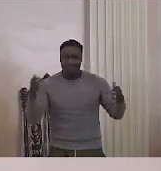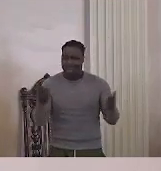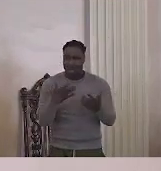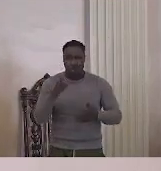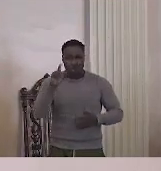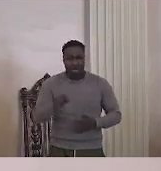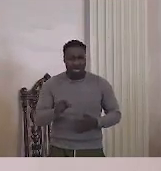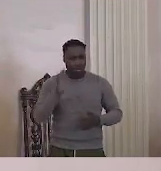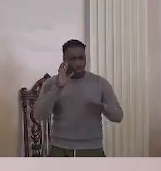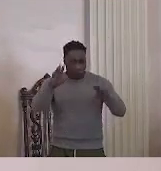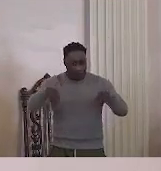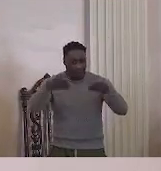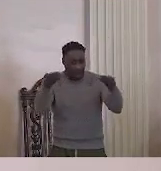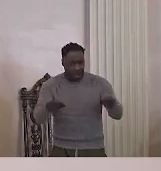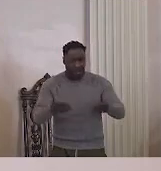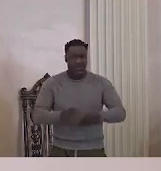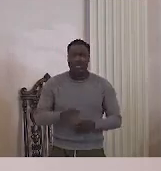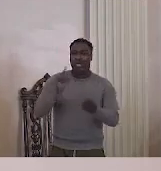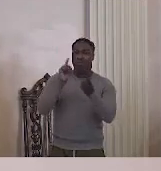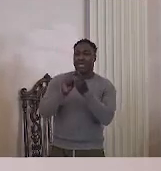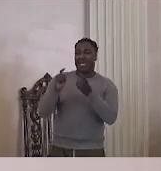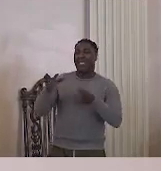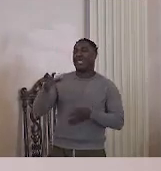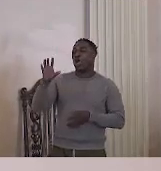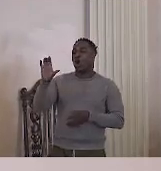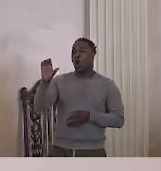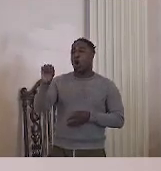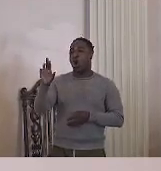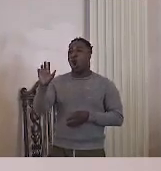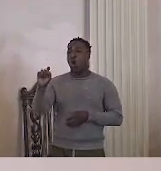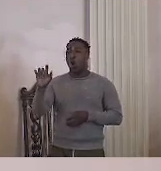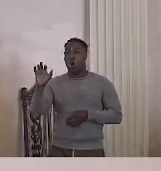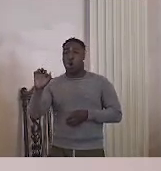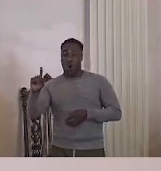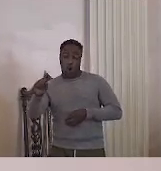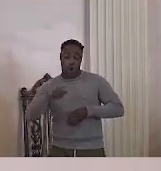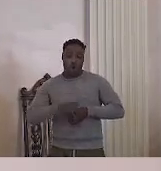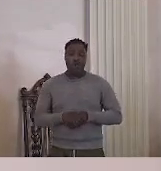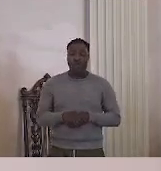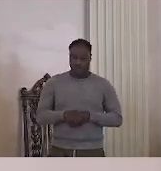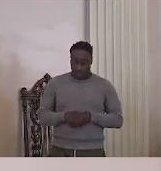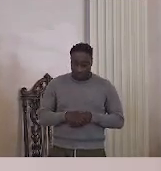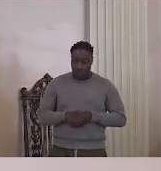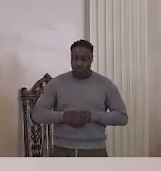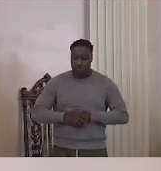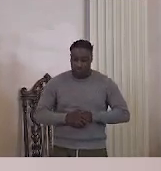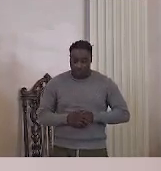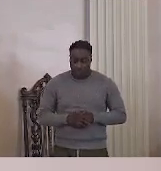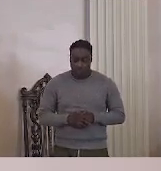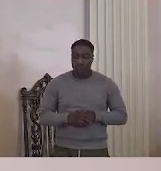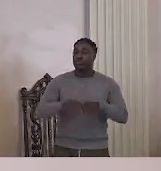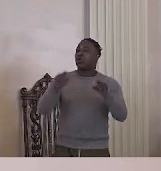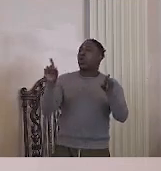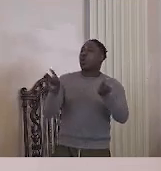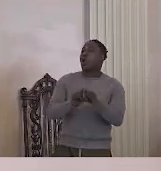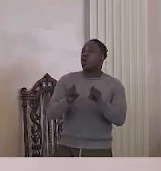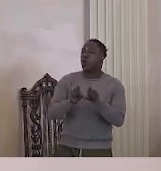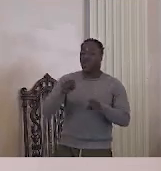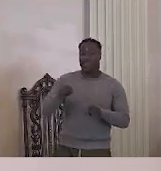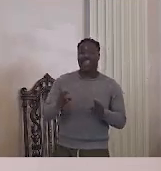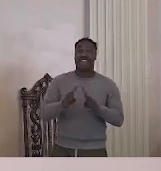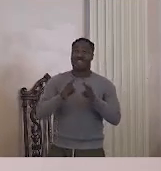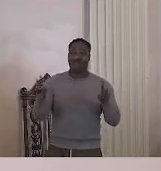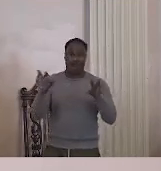you need will be provided. Meet in the courtyard at 9. Meg Staines is the contact for this. Also, and this is